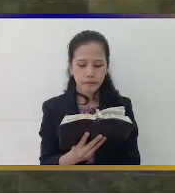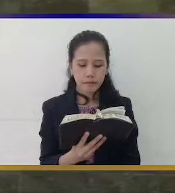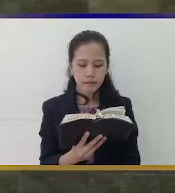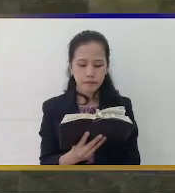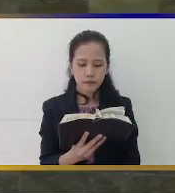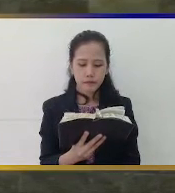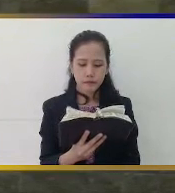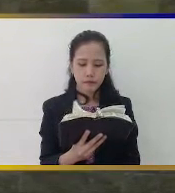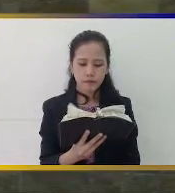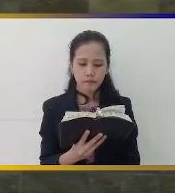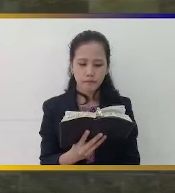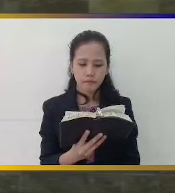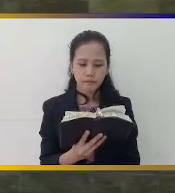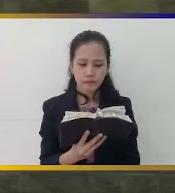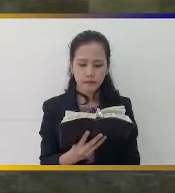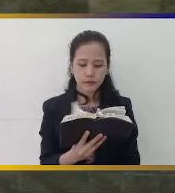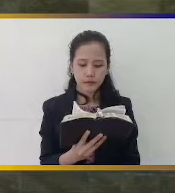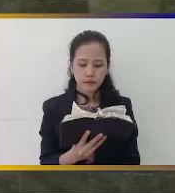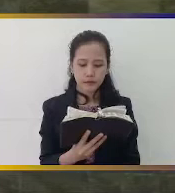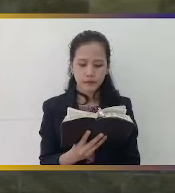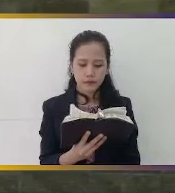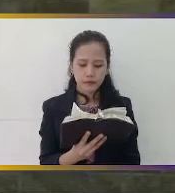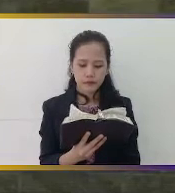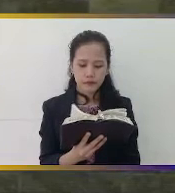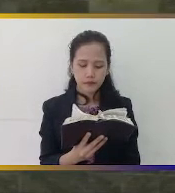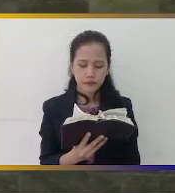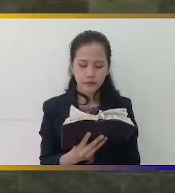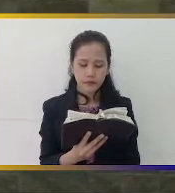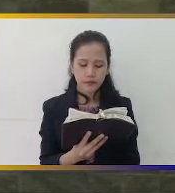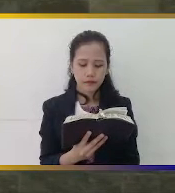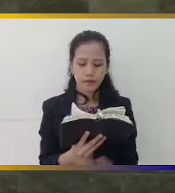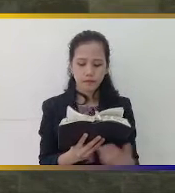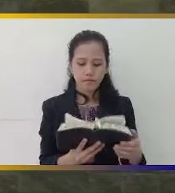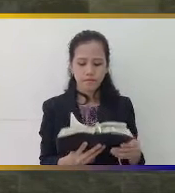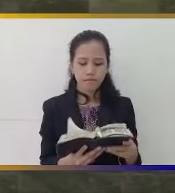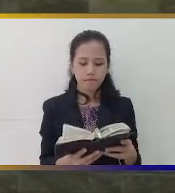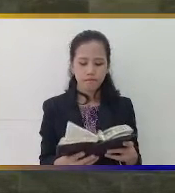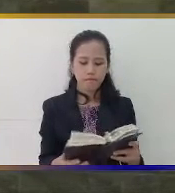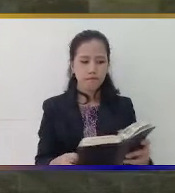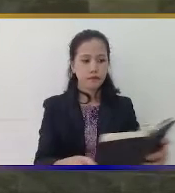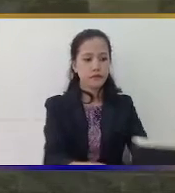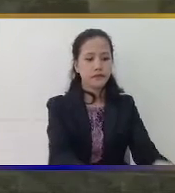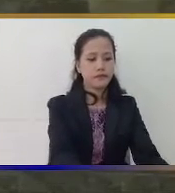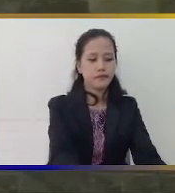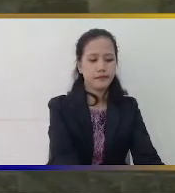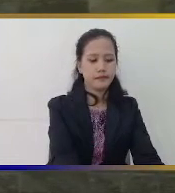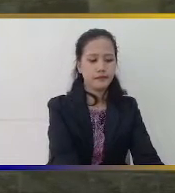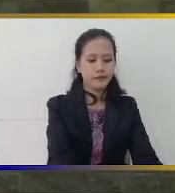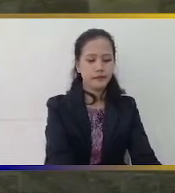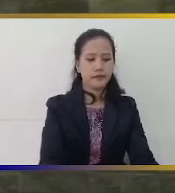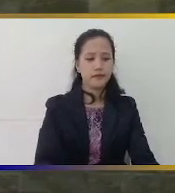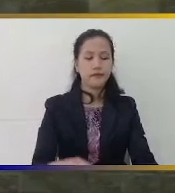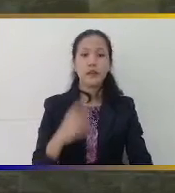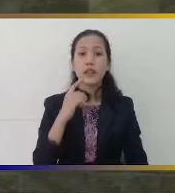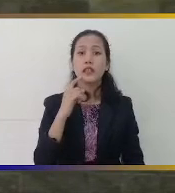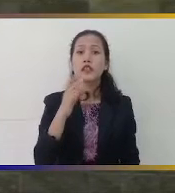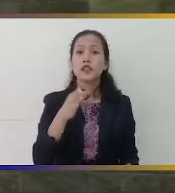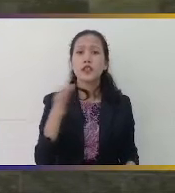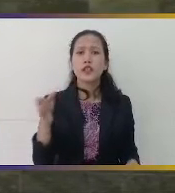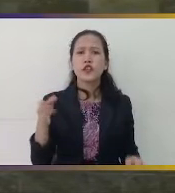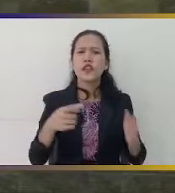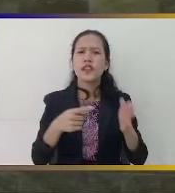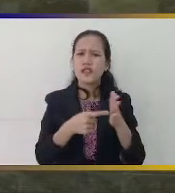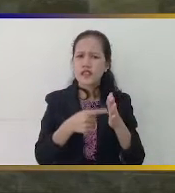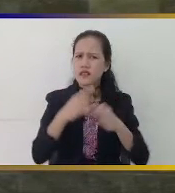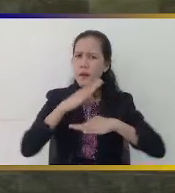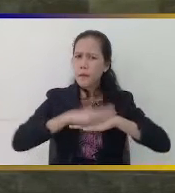behold the pups which never gave suck. Sabi ko po sa inyo, ito po ang binibuild ni